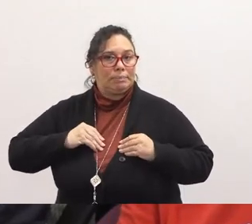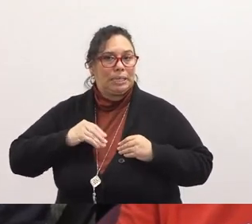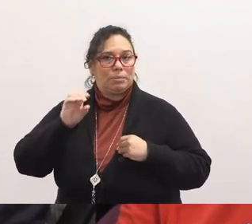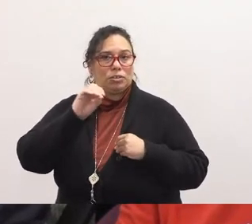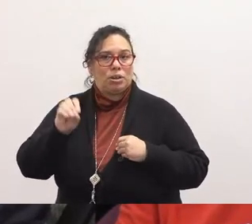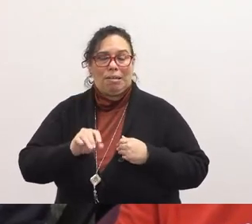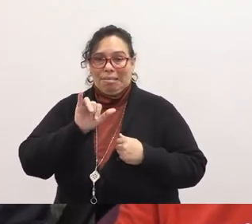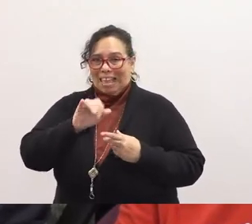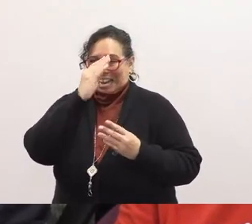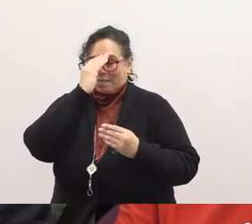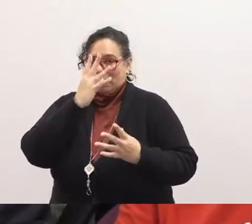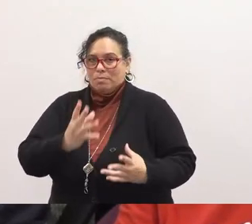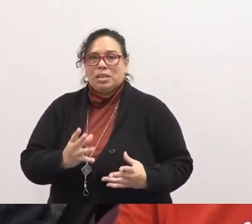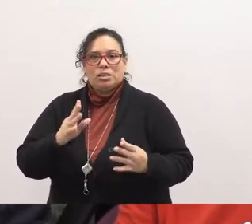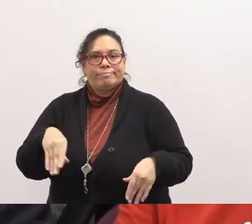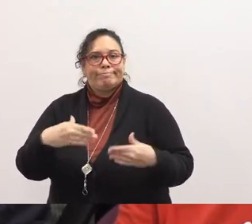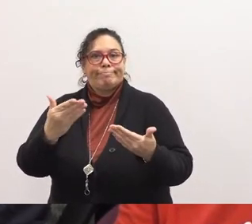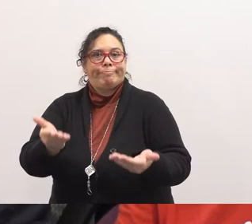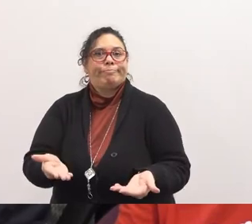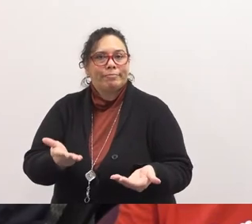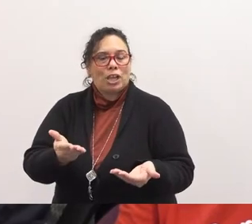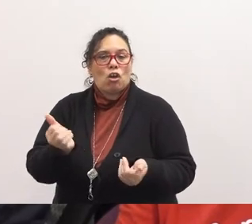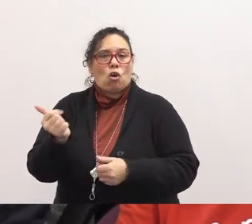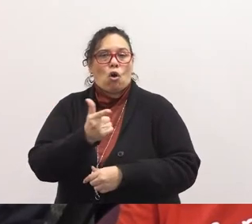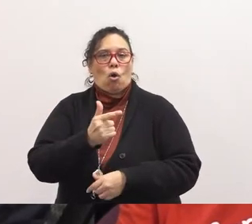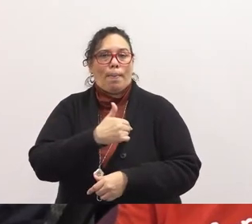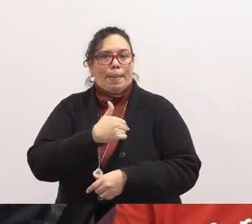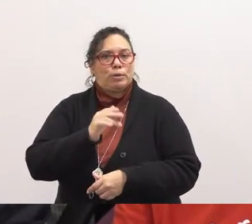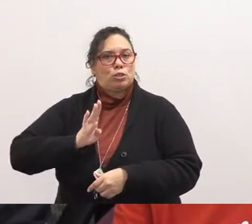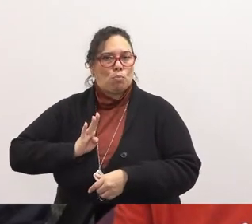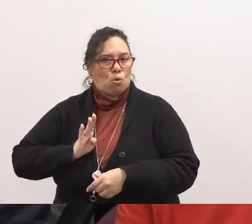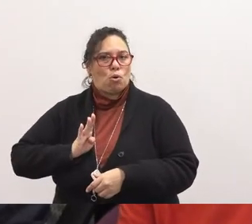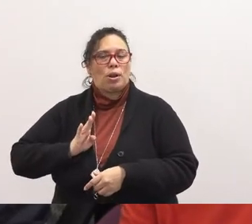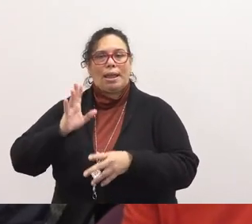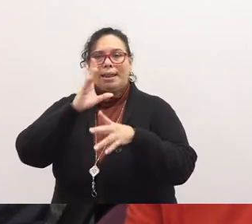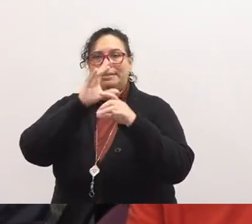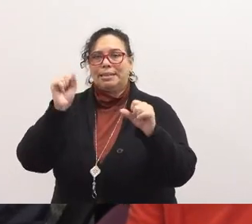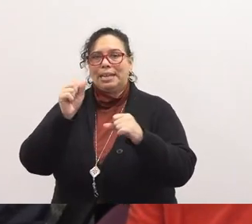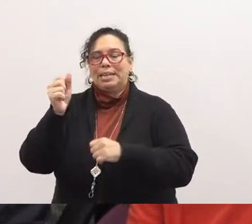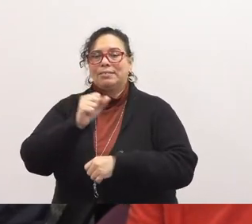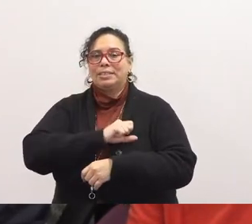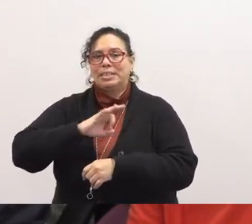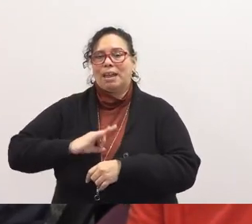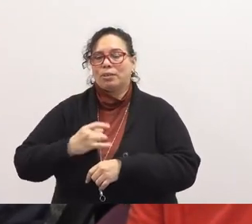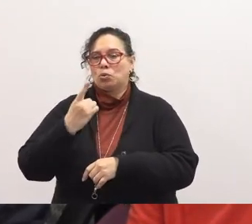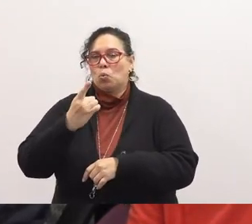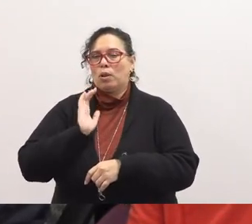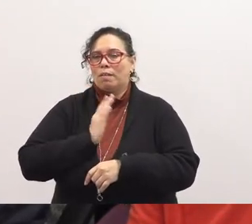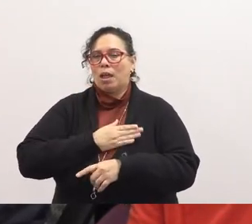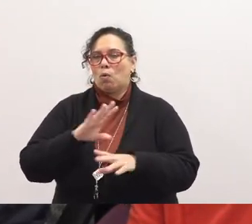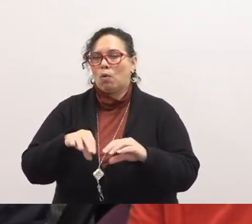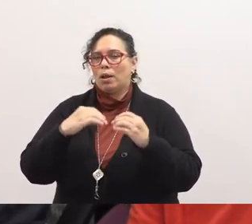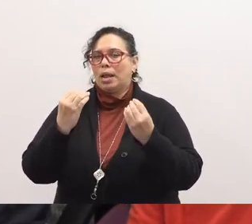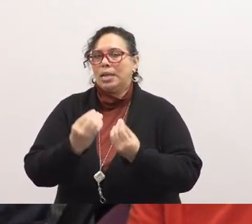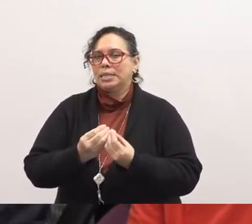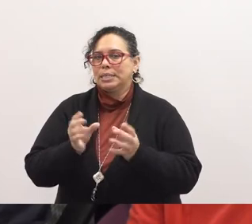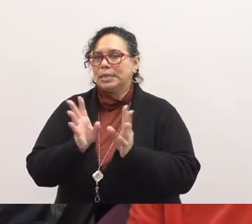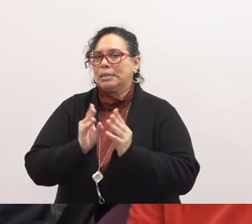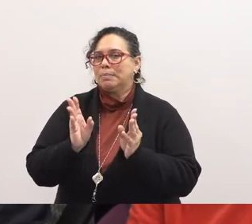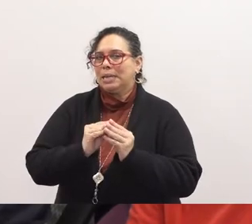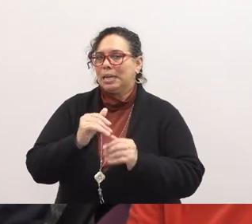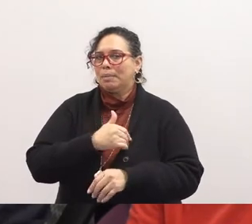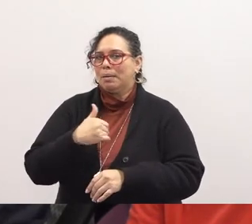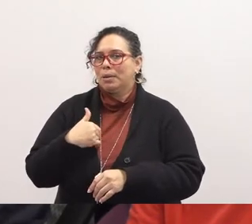previously provided to all members of the board and executive staff by one of our organizing committee members. In addition,